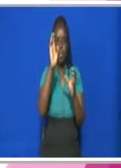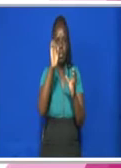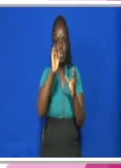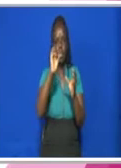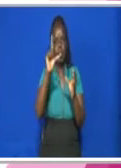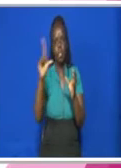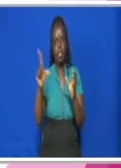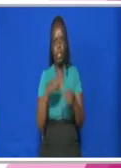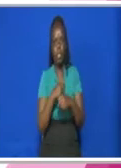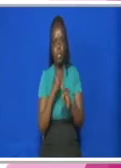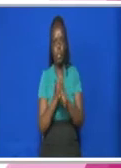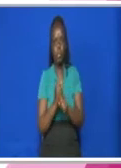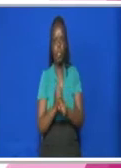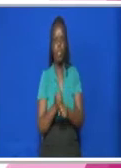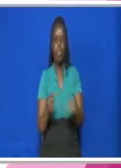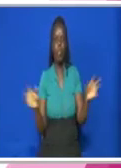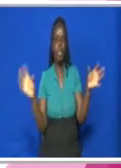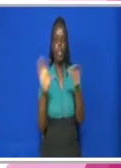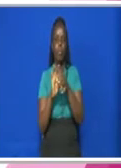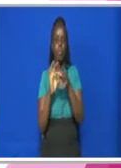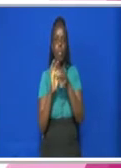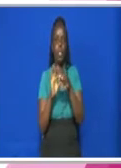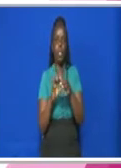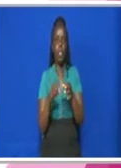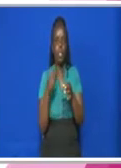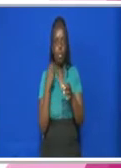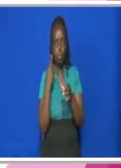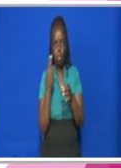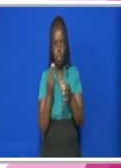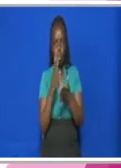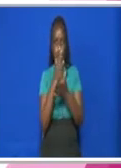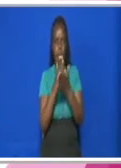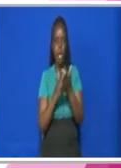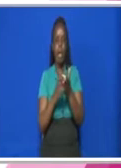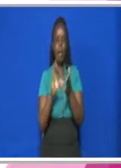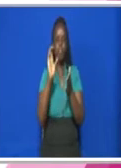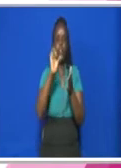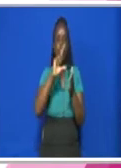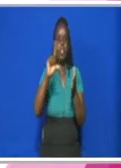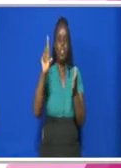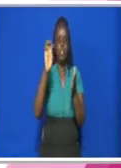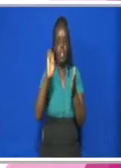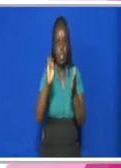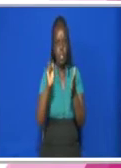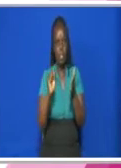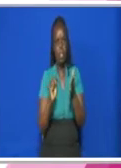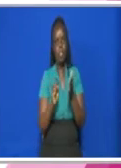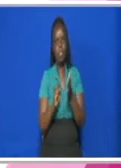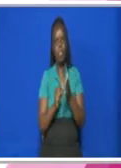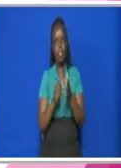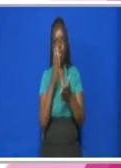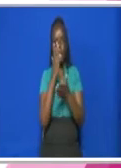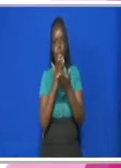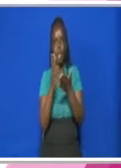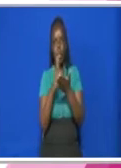formed by combining two half cells, whereby the electrodes of the two half